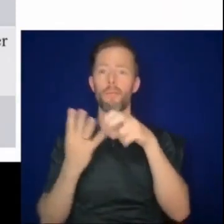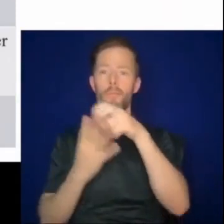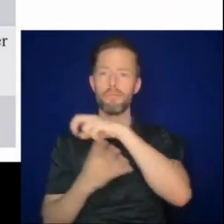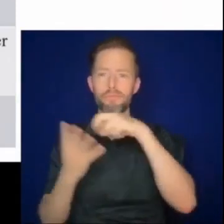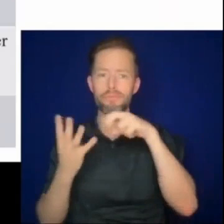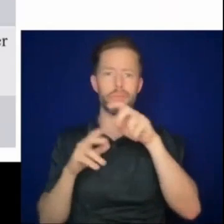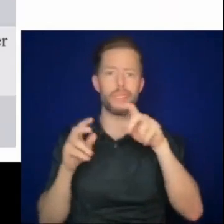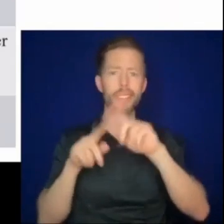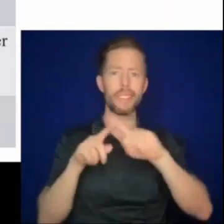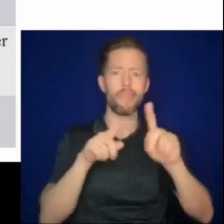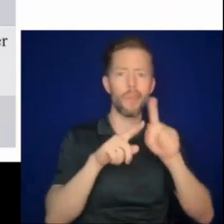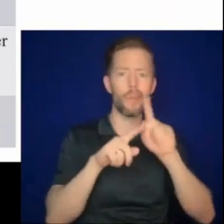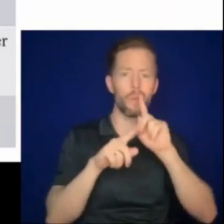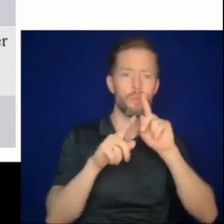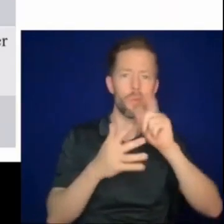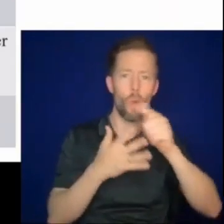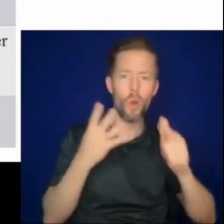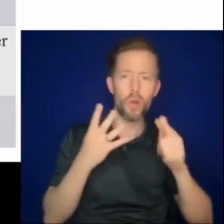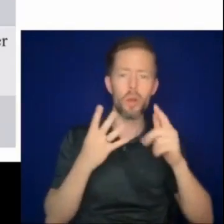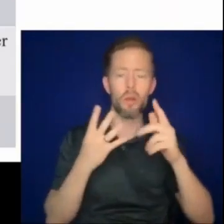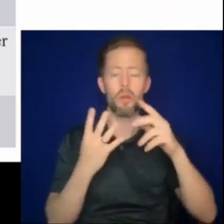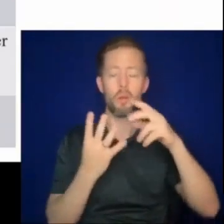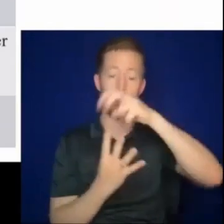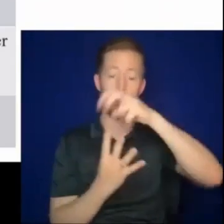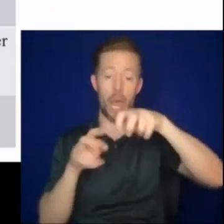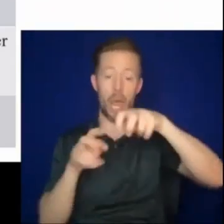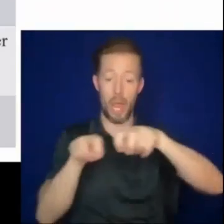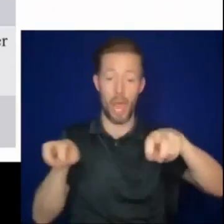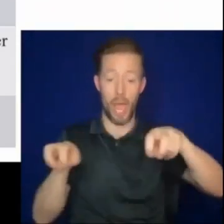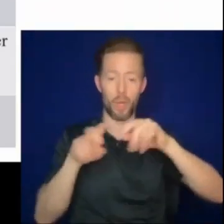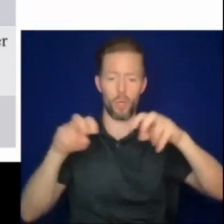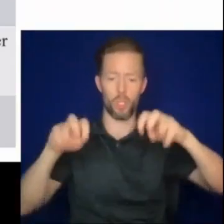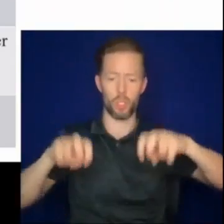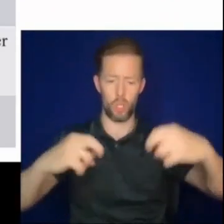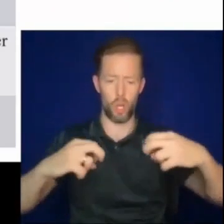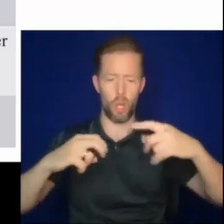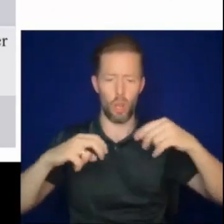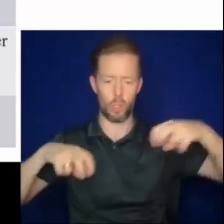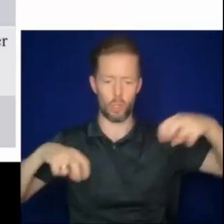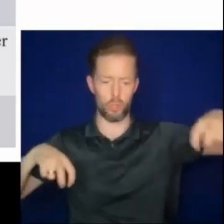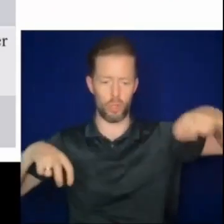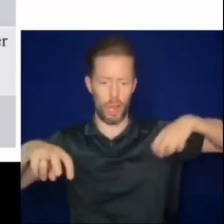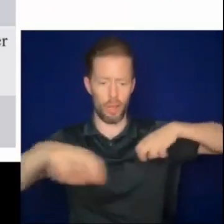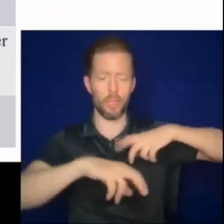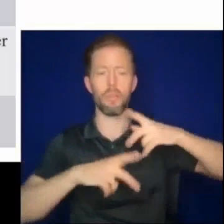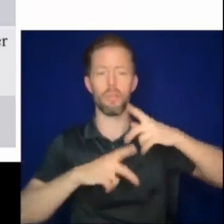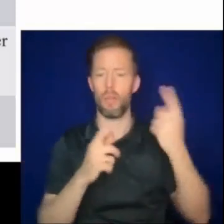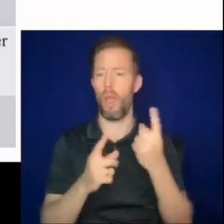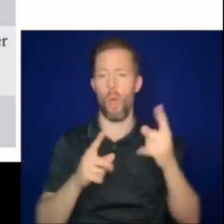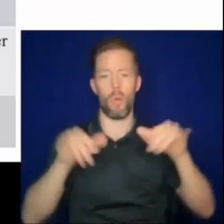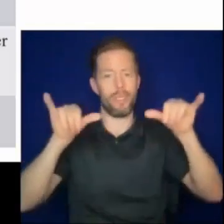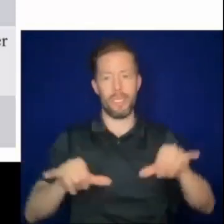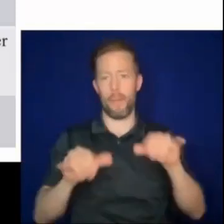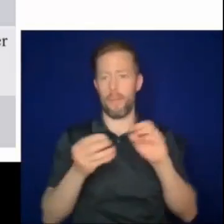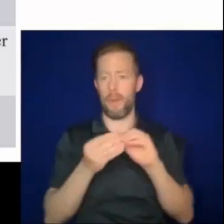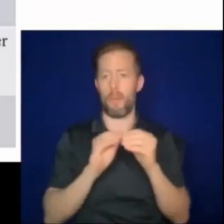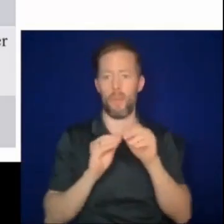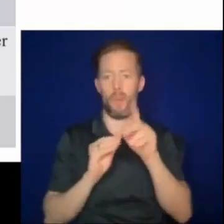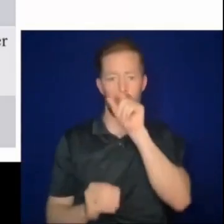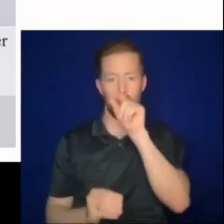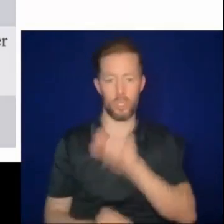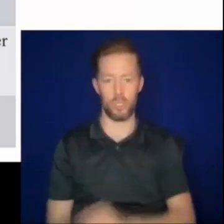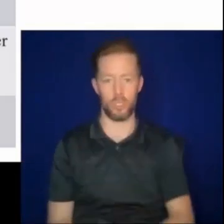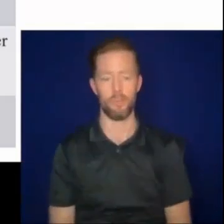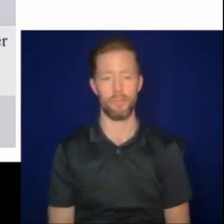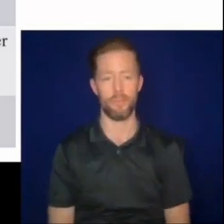page, they're in different orders and continuing to count them and realizing whether they're in a line or in a circle or in a triangle shape, there's always